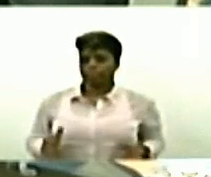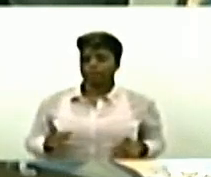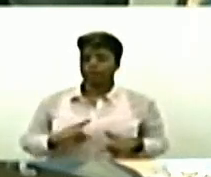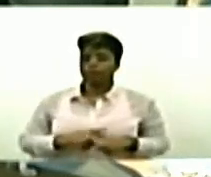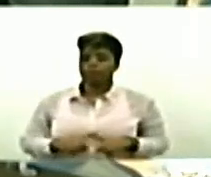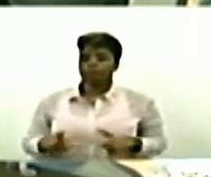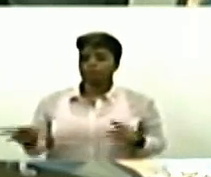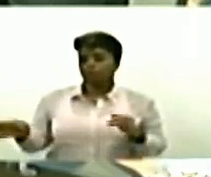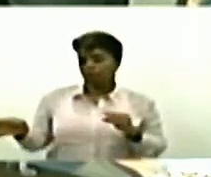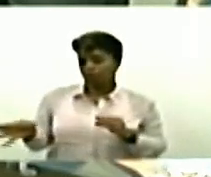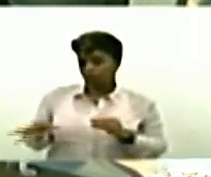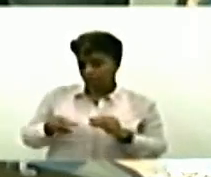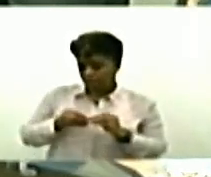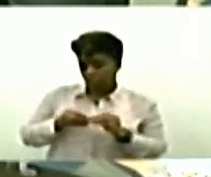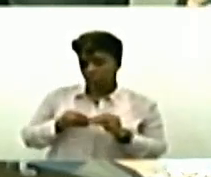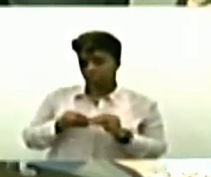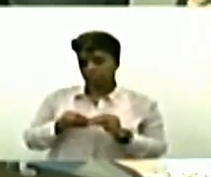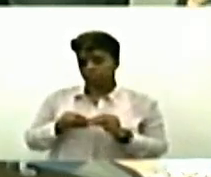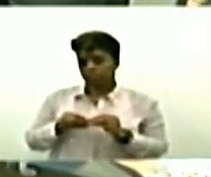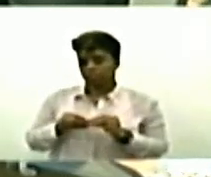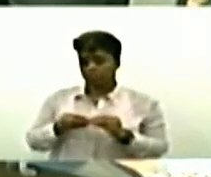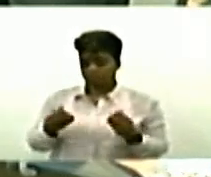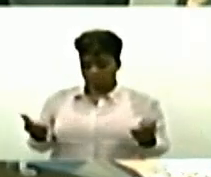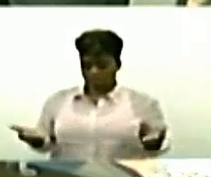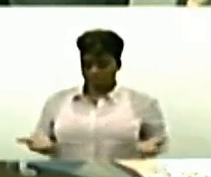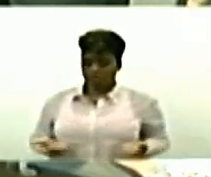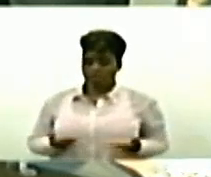additionally, as it is here,